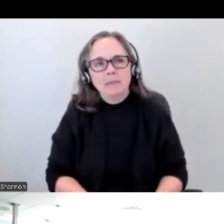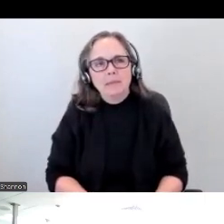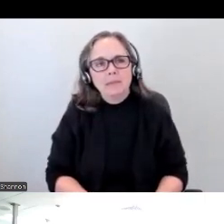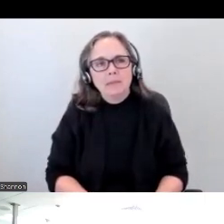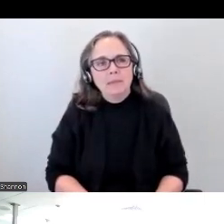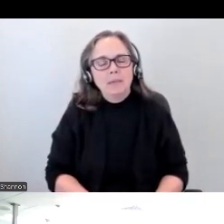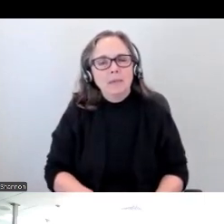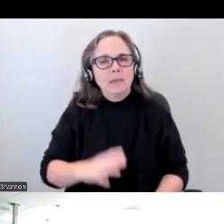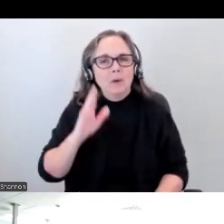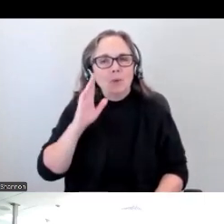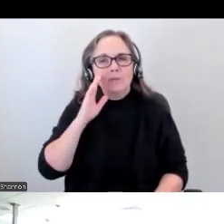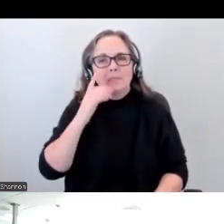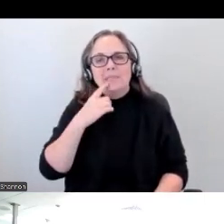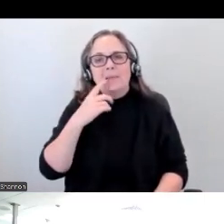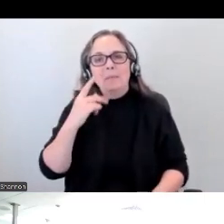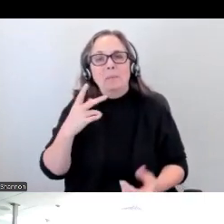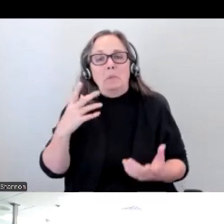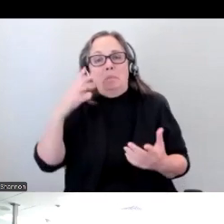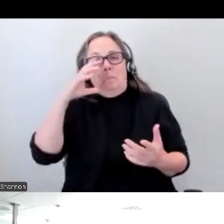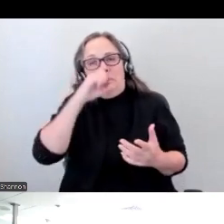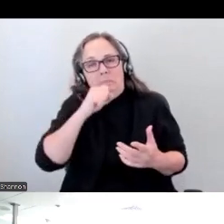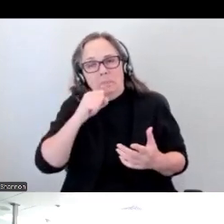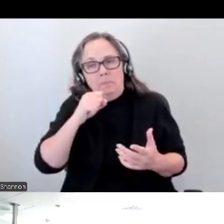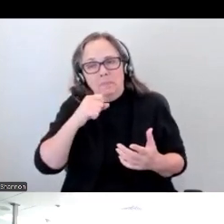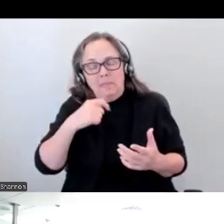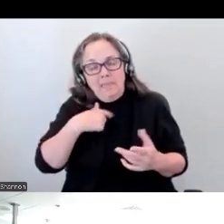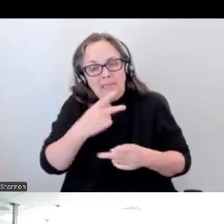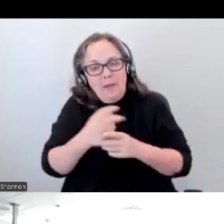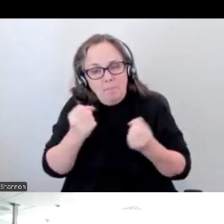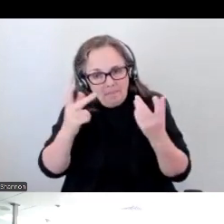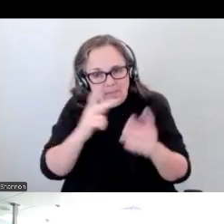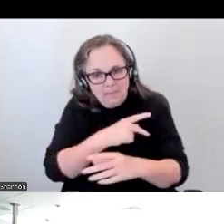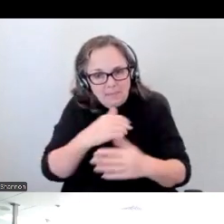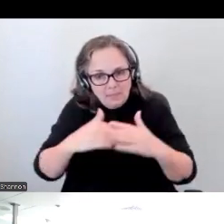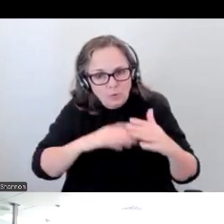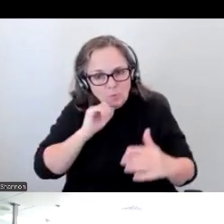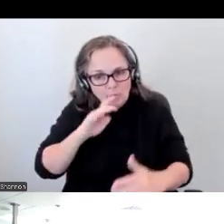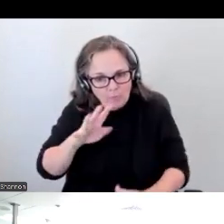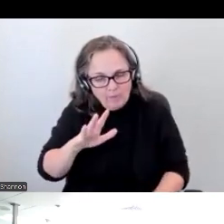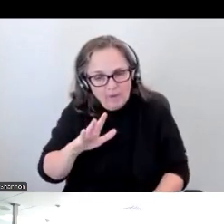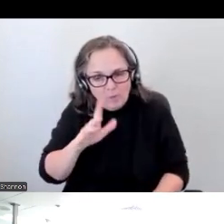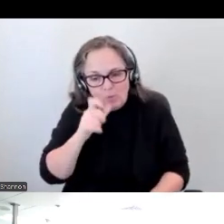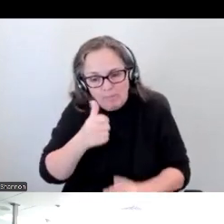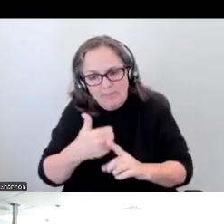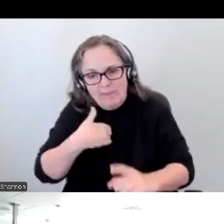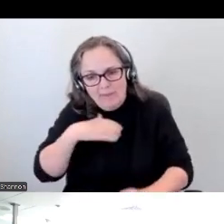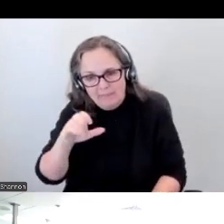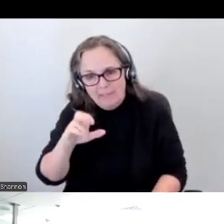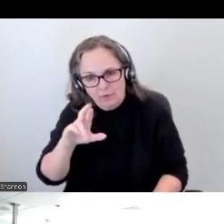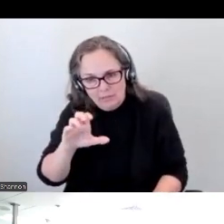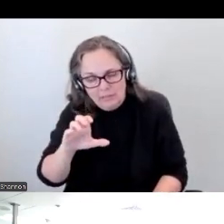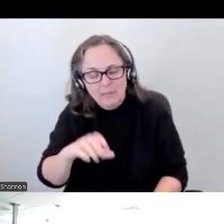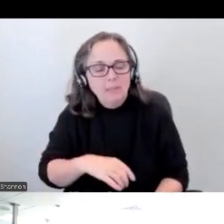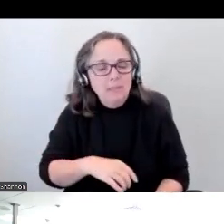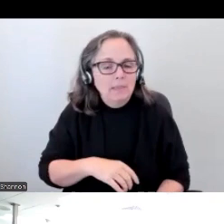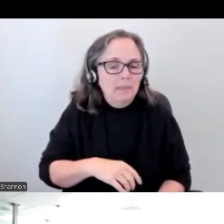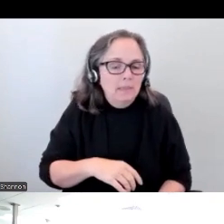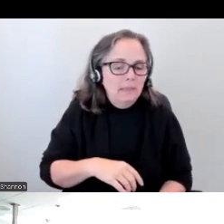say anecdotally is when I care for a lot of patients under 45 who have colorectal cancer,